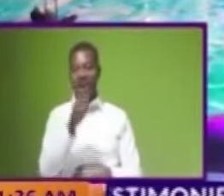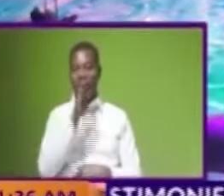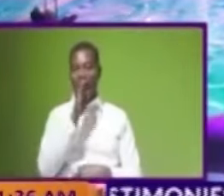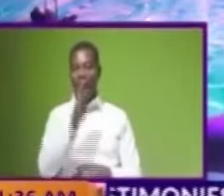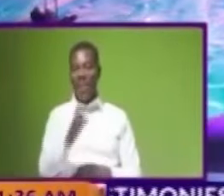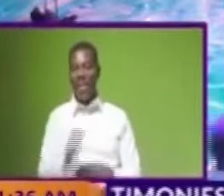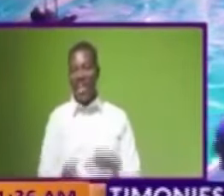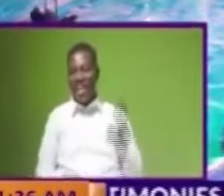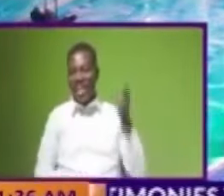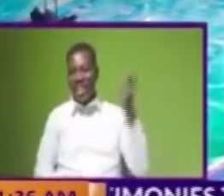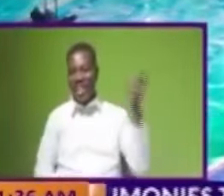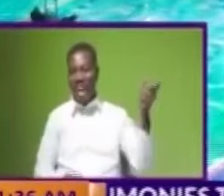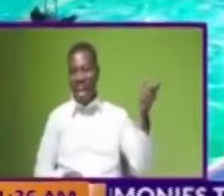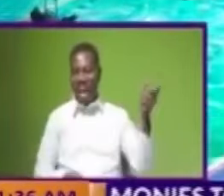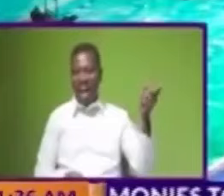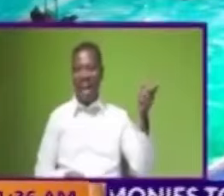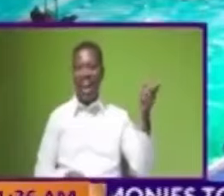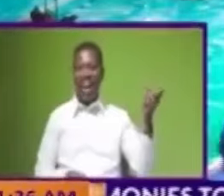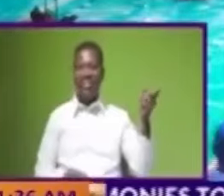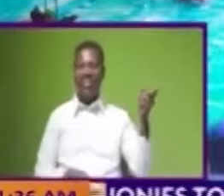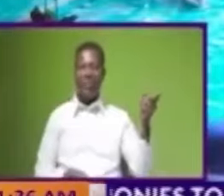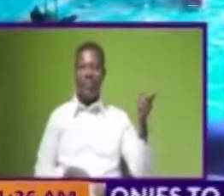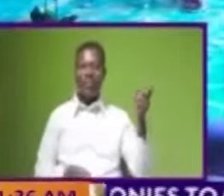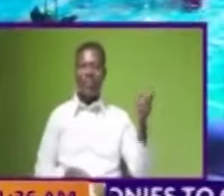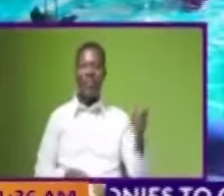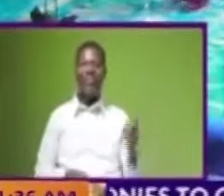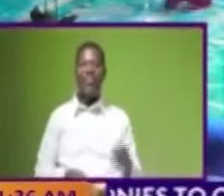up. Me see no church.